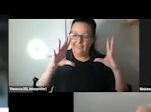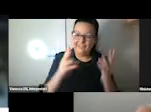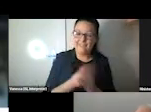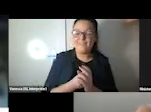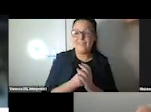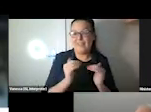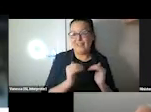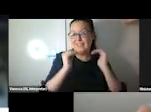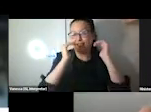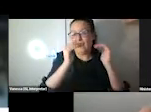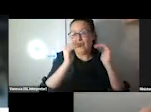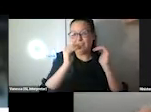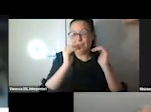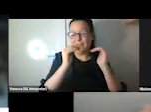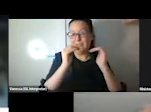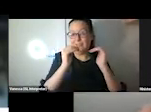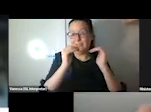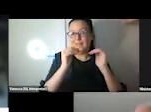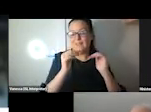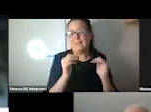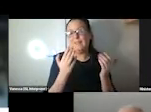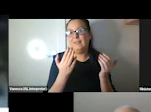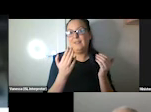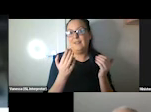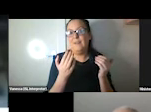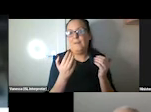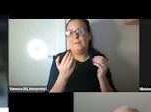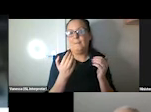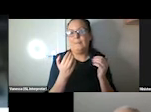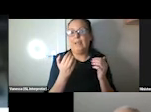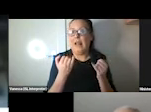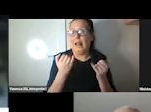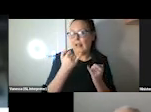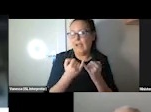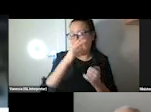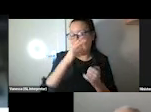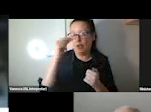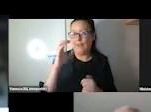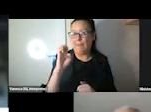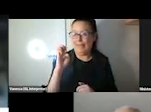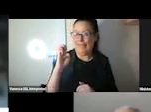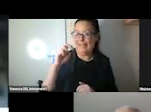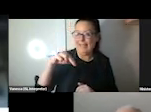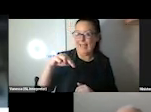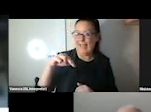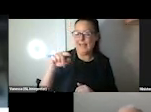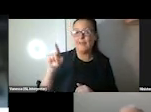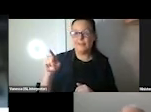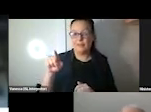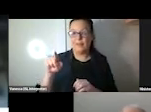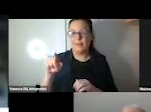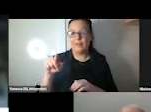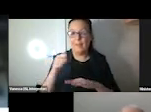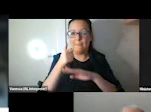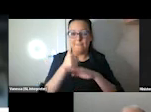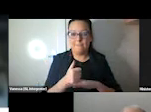beyond TGDM. For example, the EN is based on a turning circle, if you like,